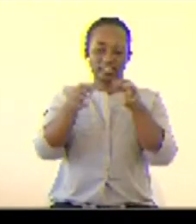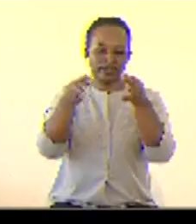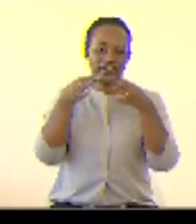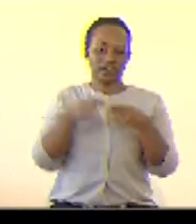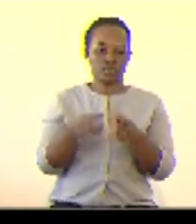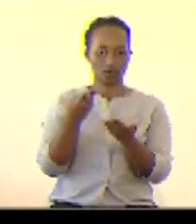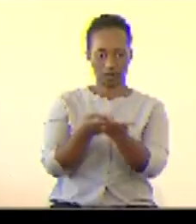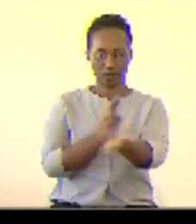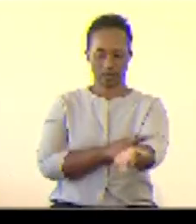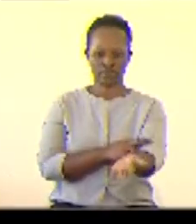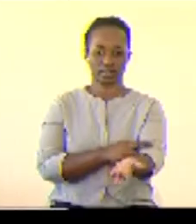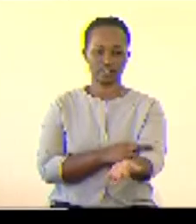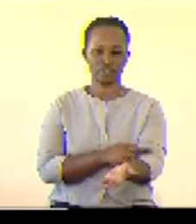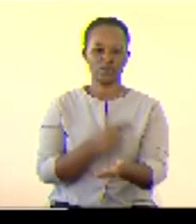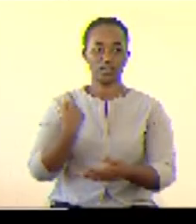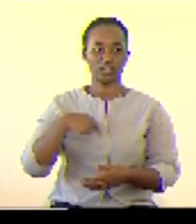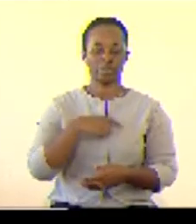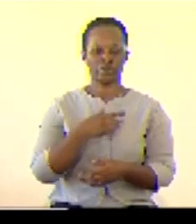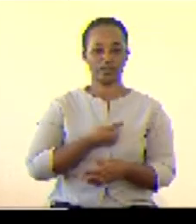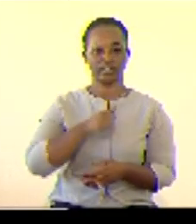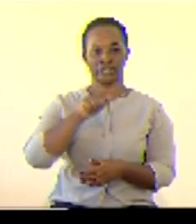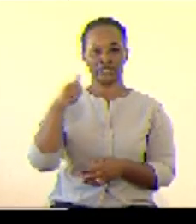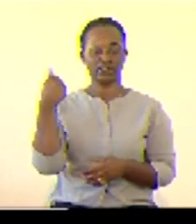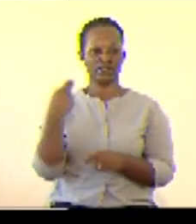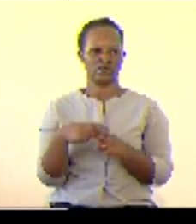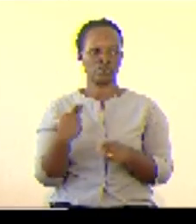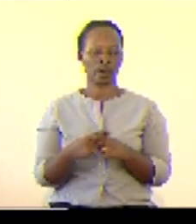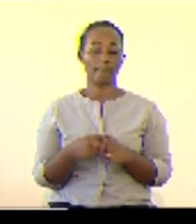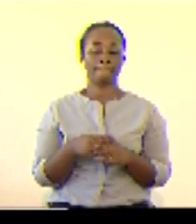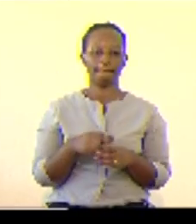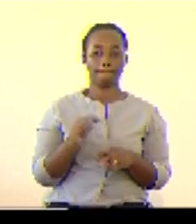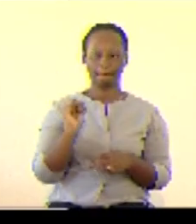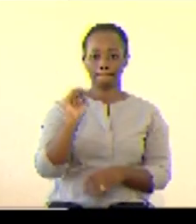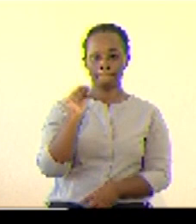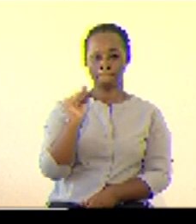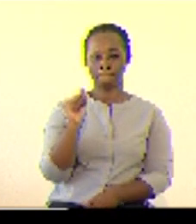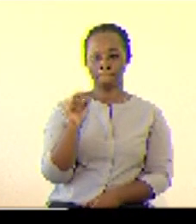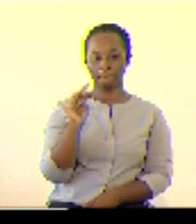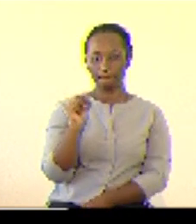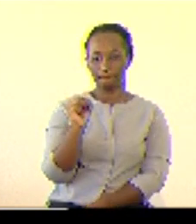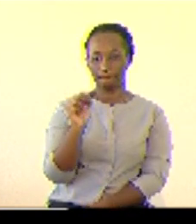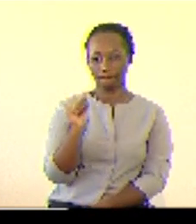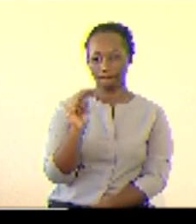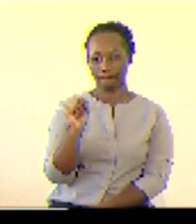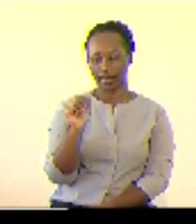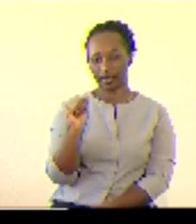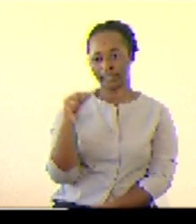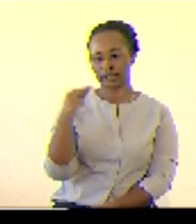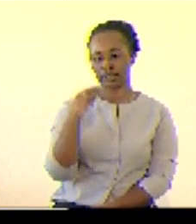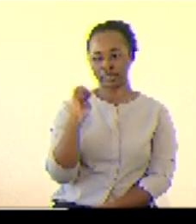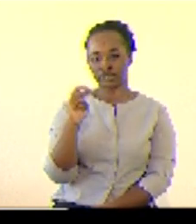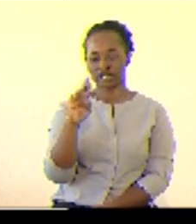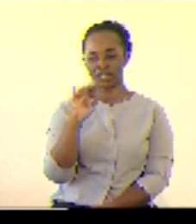resources. We have what we call managerial mistakes. Managerial mistakes, one of the managerial mistakes, you have a supermarket.